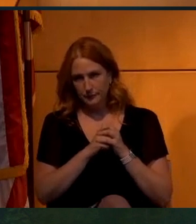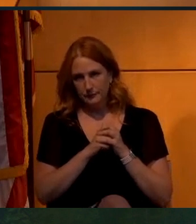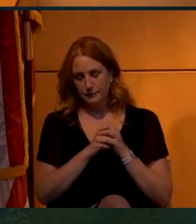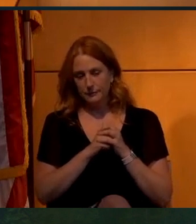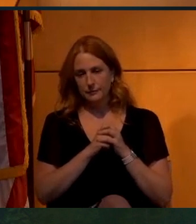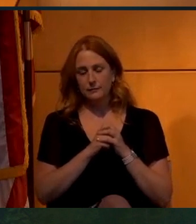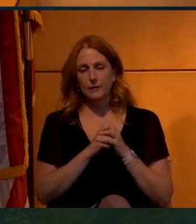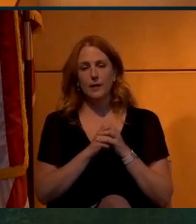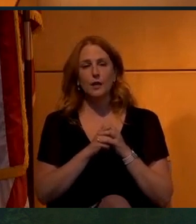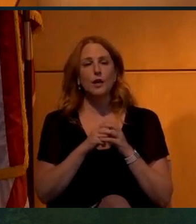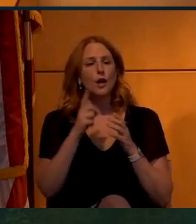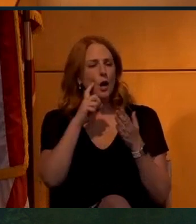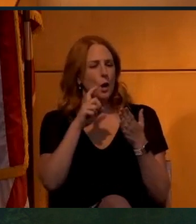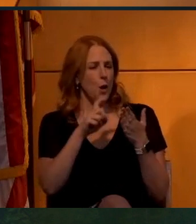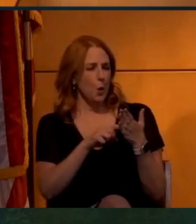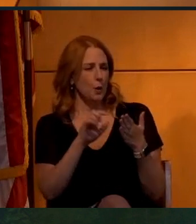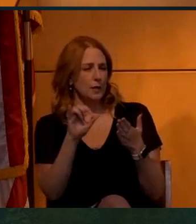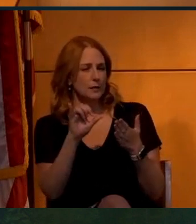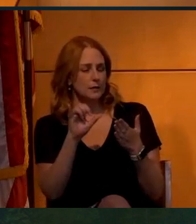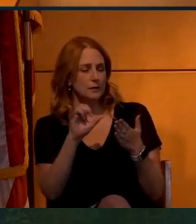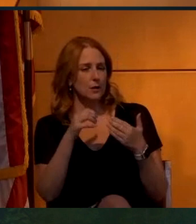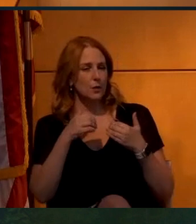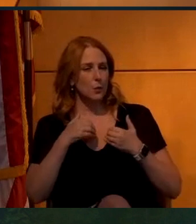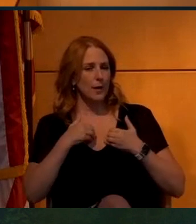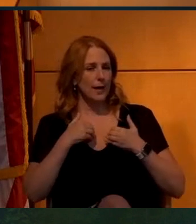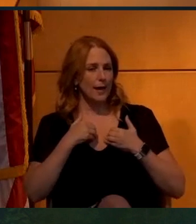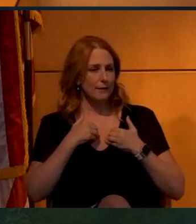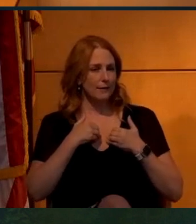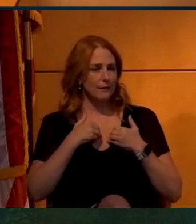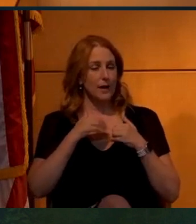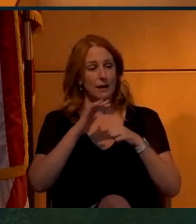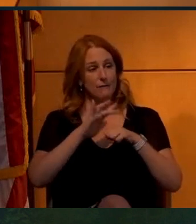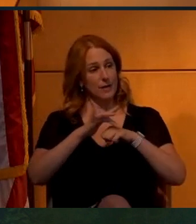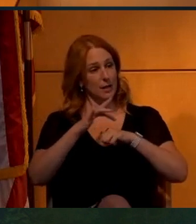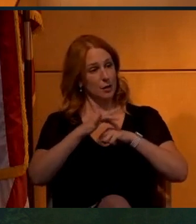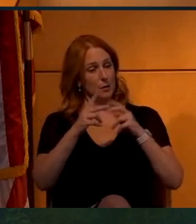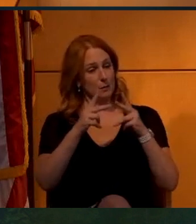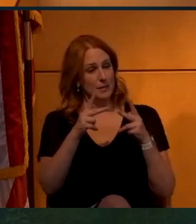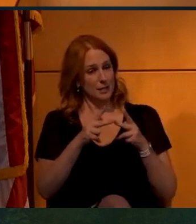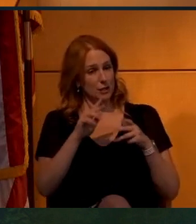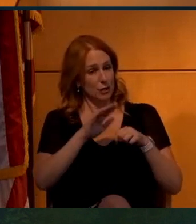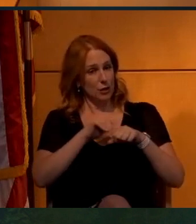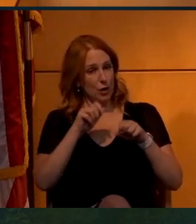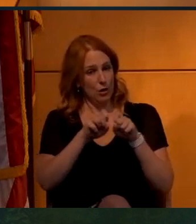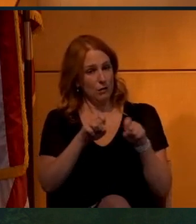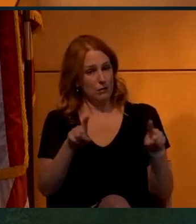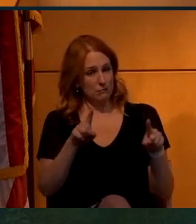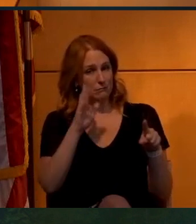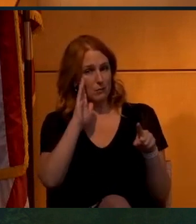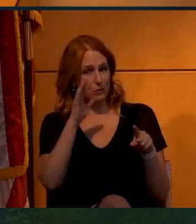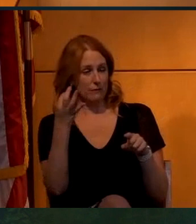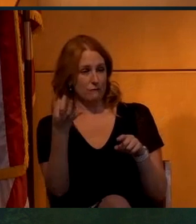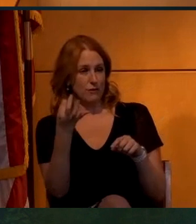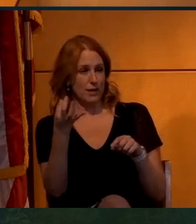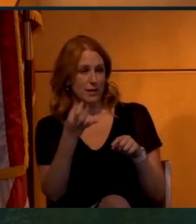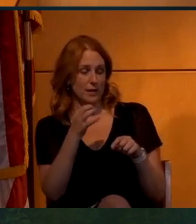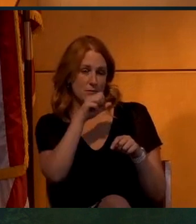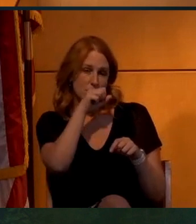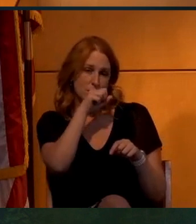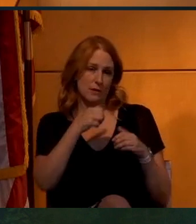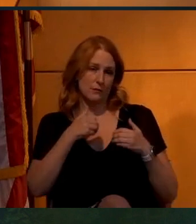from. And you'll notice up here, there's actually a vacant position. The call for this opens on Friday, so we would love to